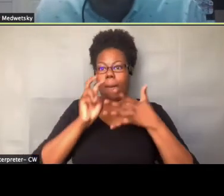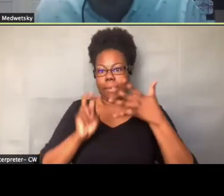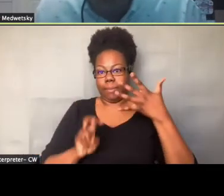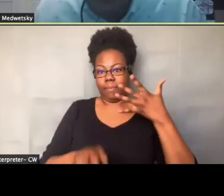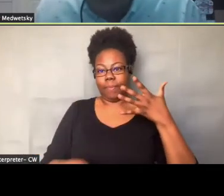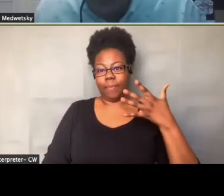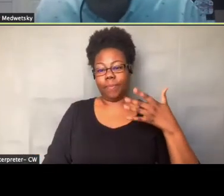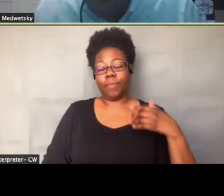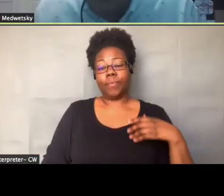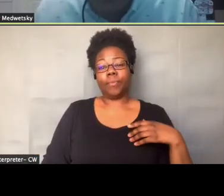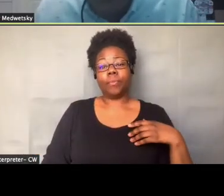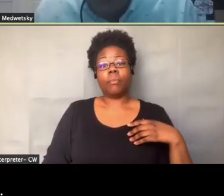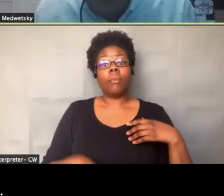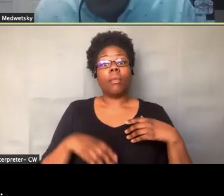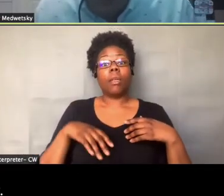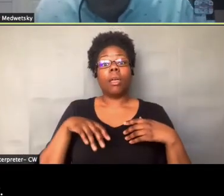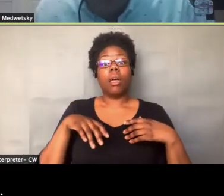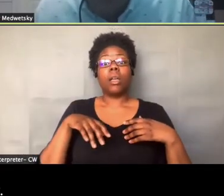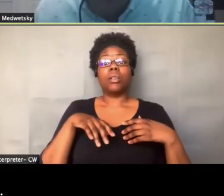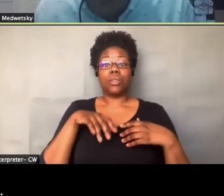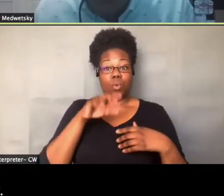the two together,